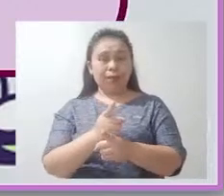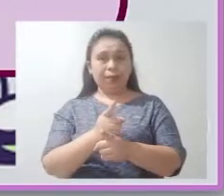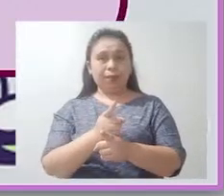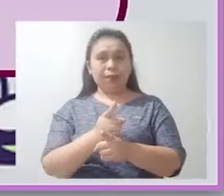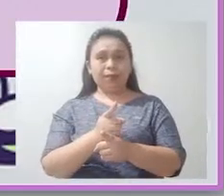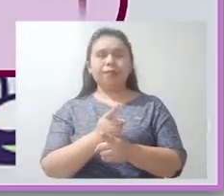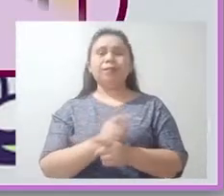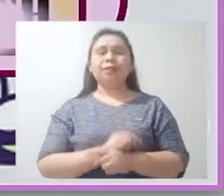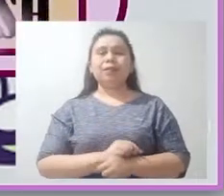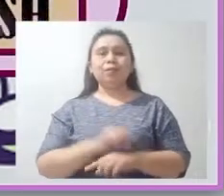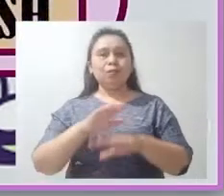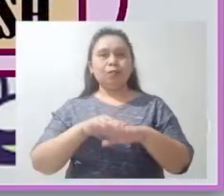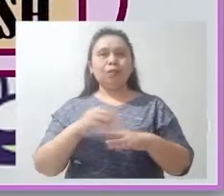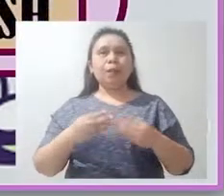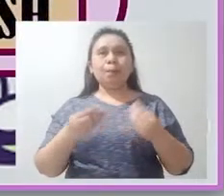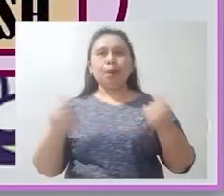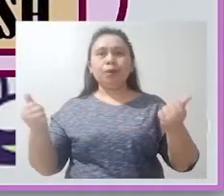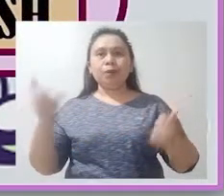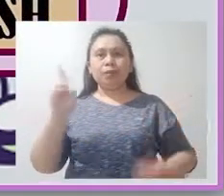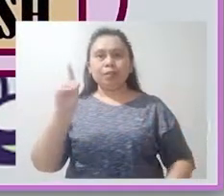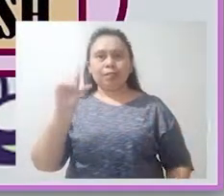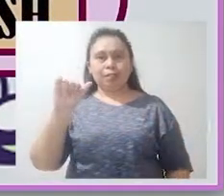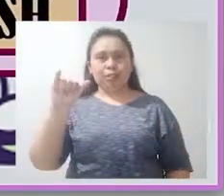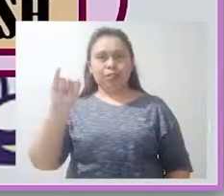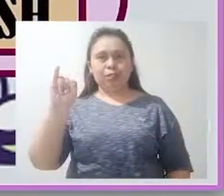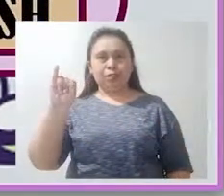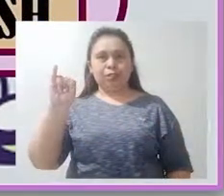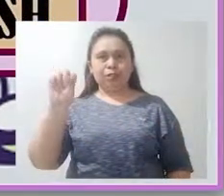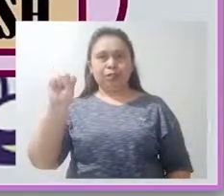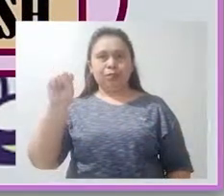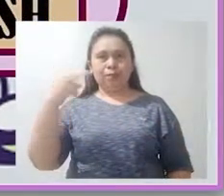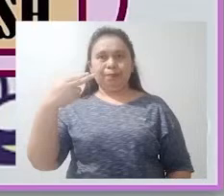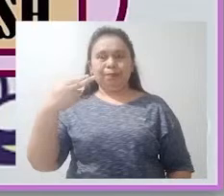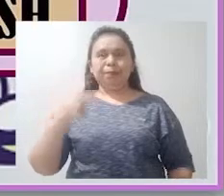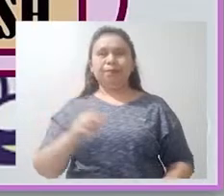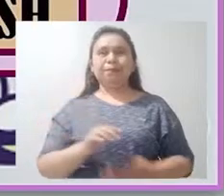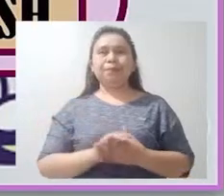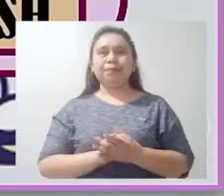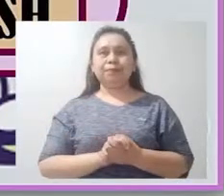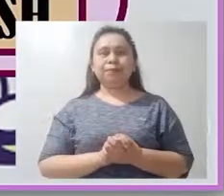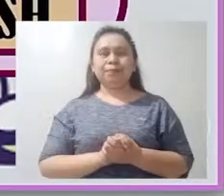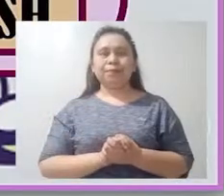Correct! This is an evaporating dish.